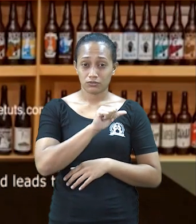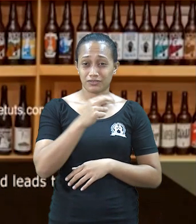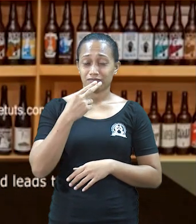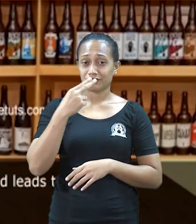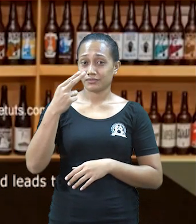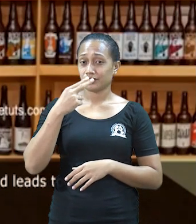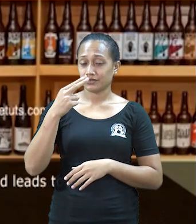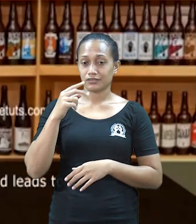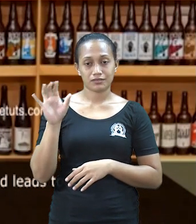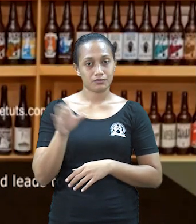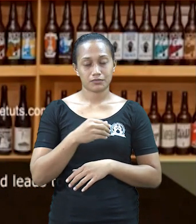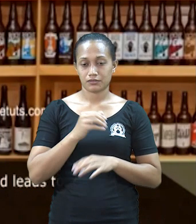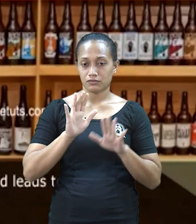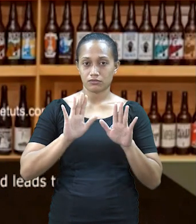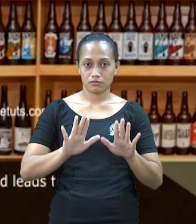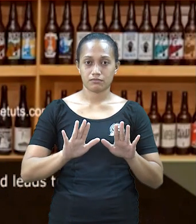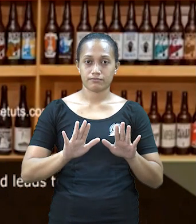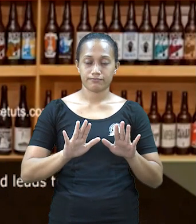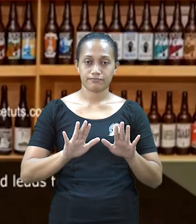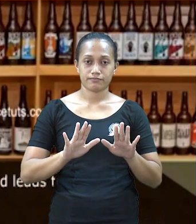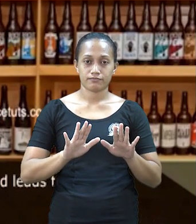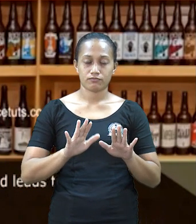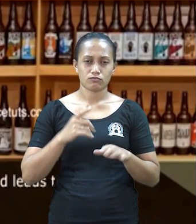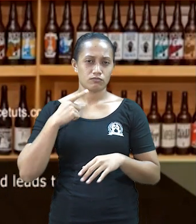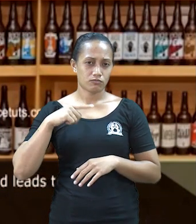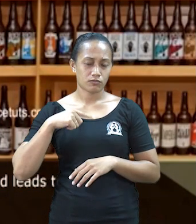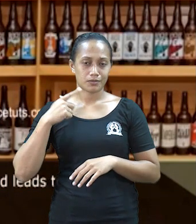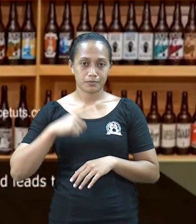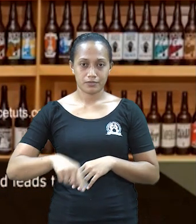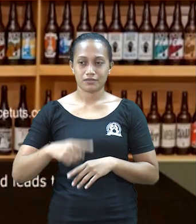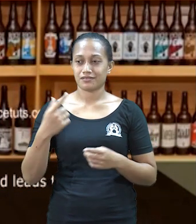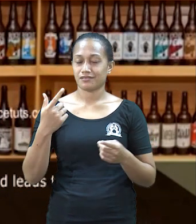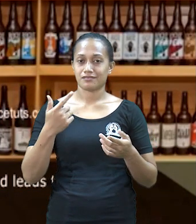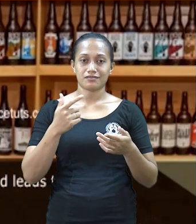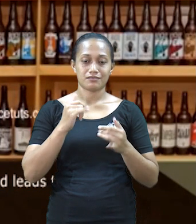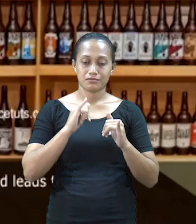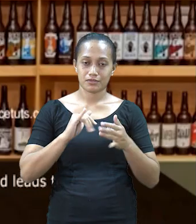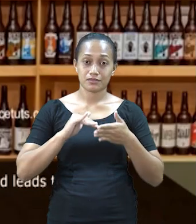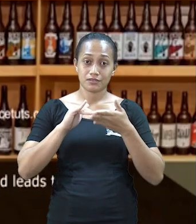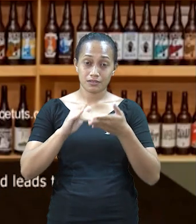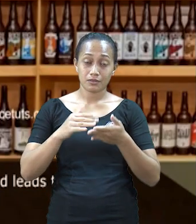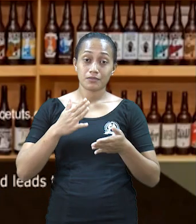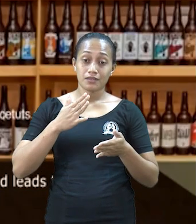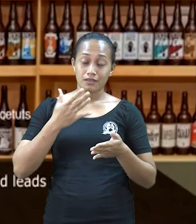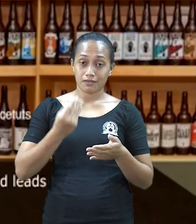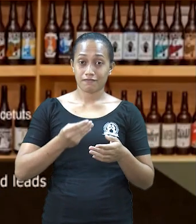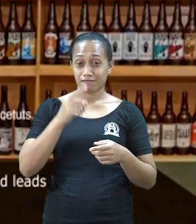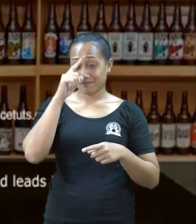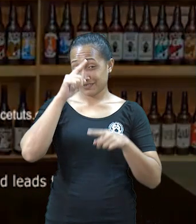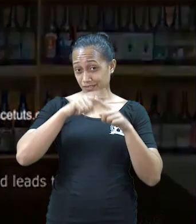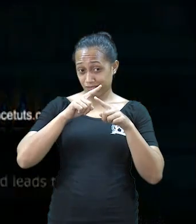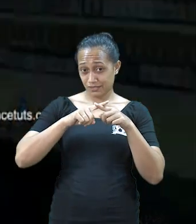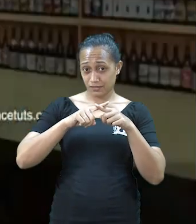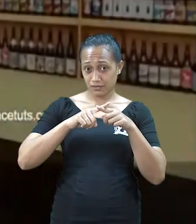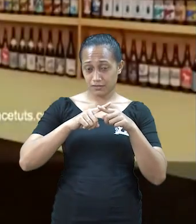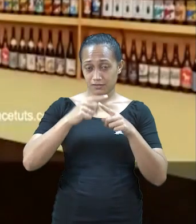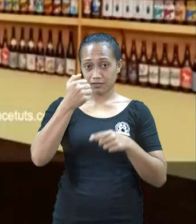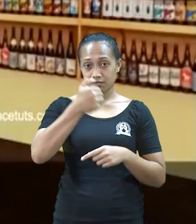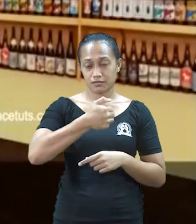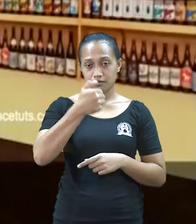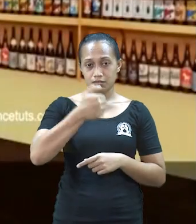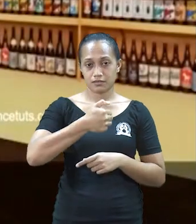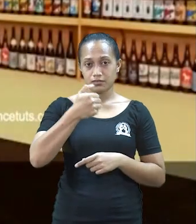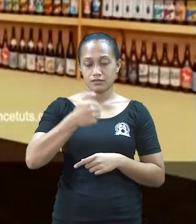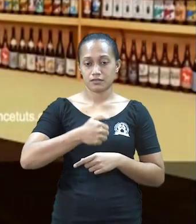Usage of tobacco should be avoided, which is injurious to health and leads to cancer.